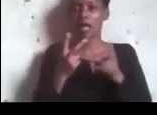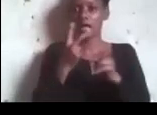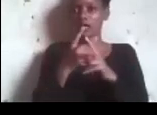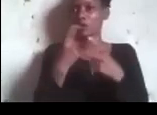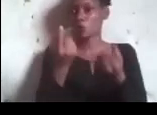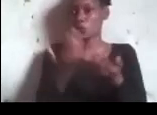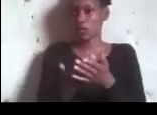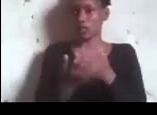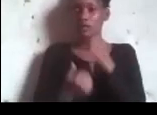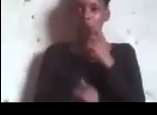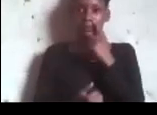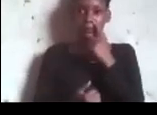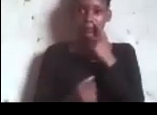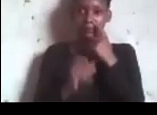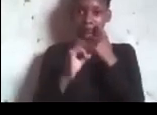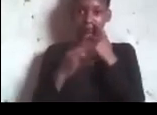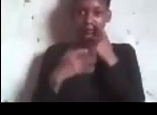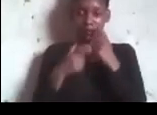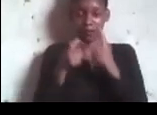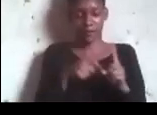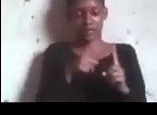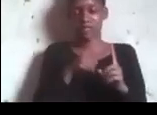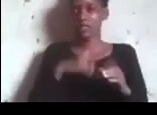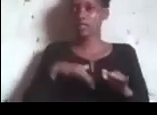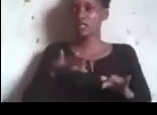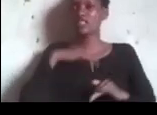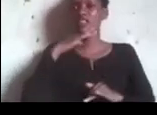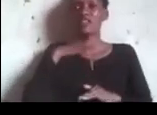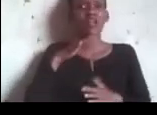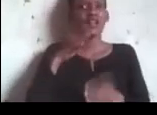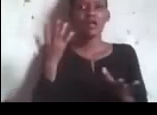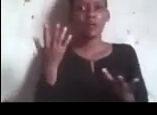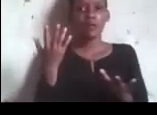satisfied, they will have to go